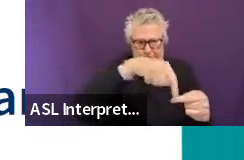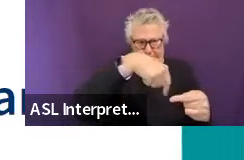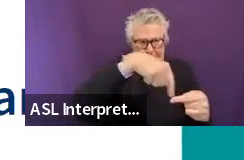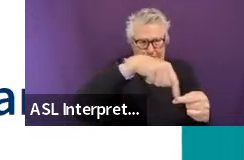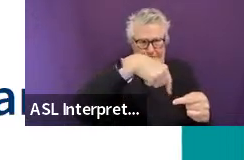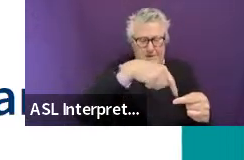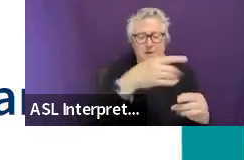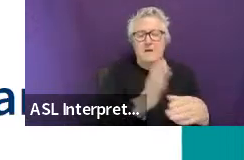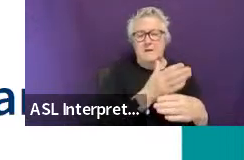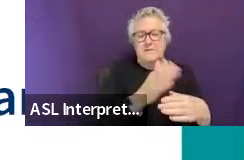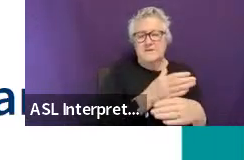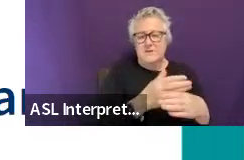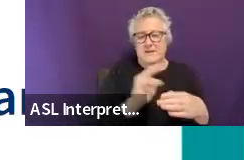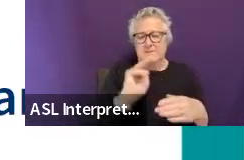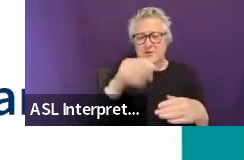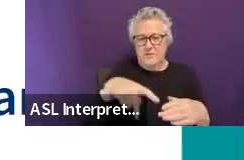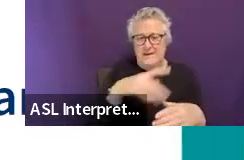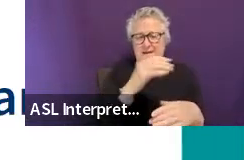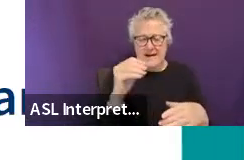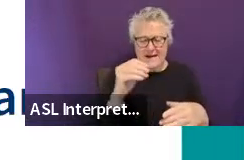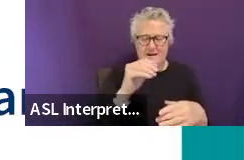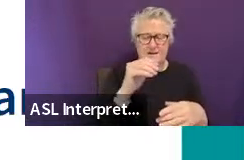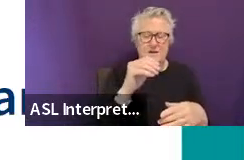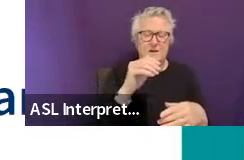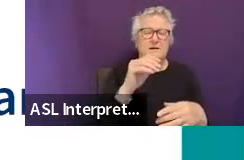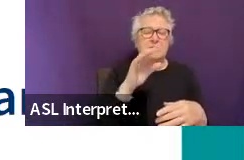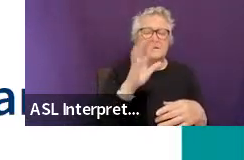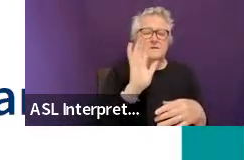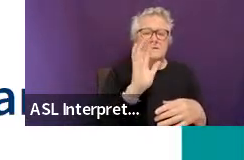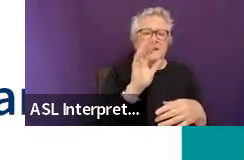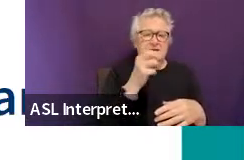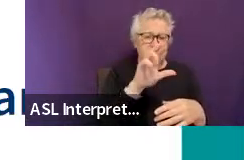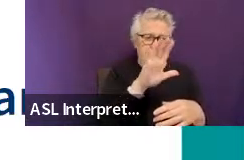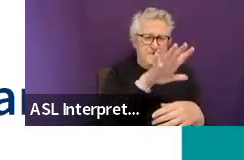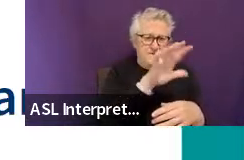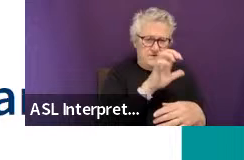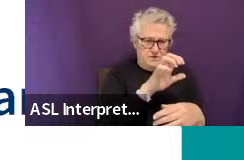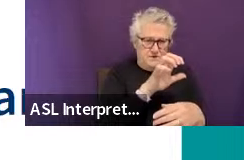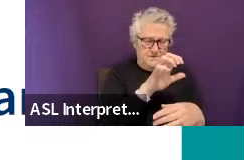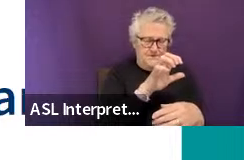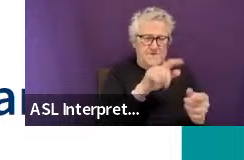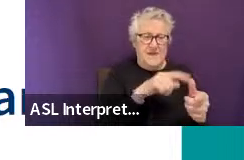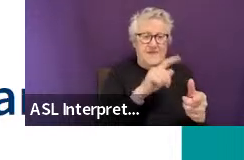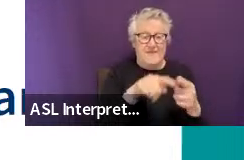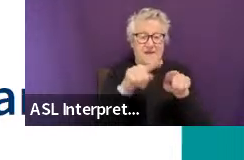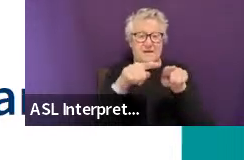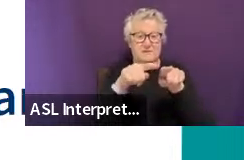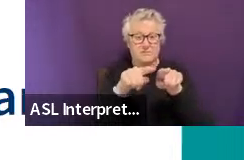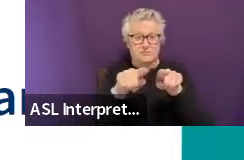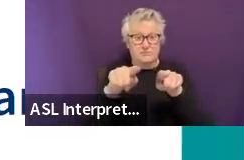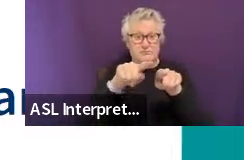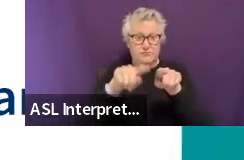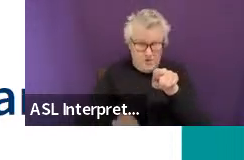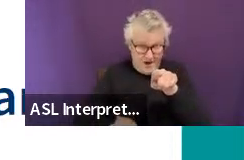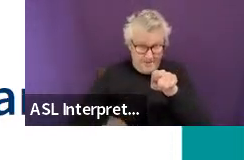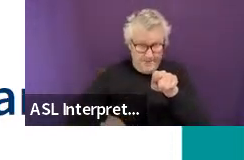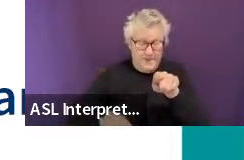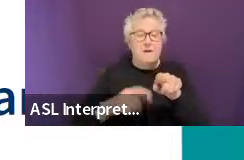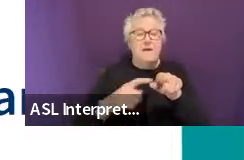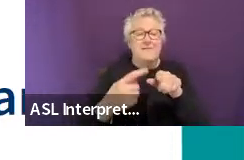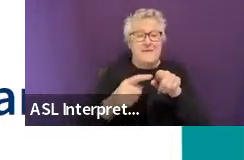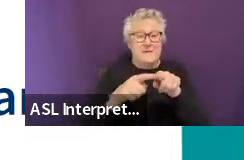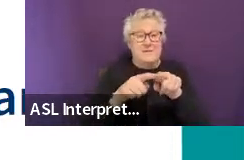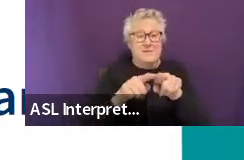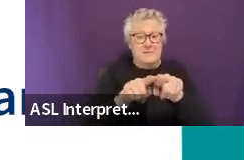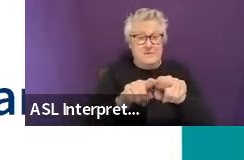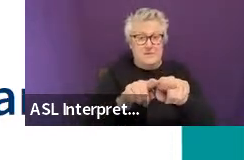Plain. It actually drops one of those auxiliary lanes at 4th Plain. You then pick up a second aux lane again at 4th Plain and drop both of those